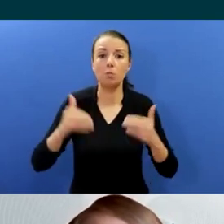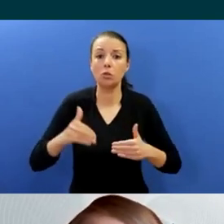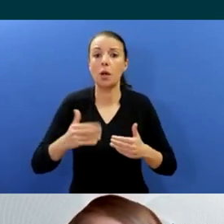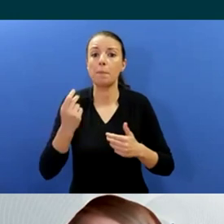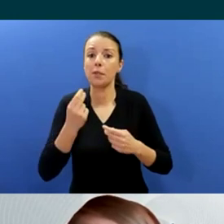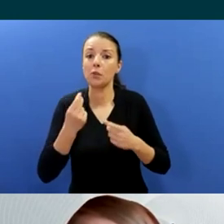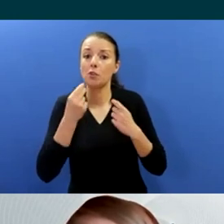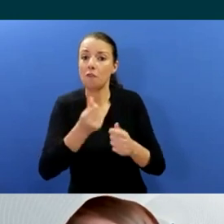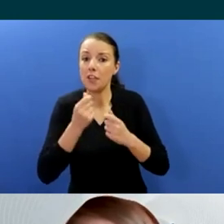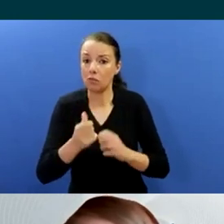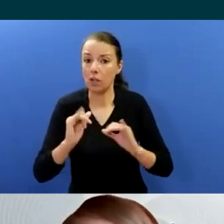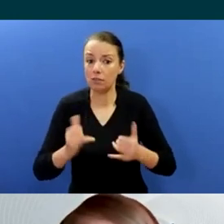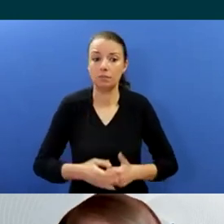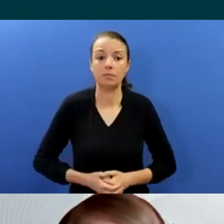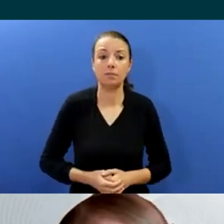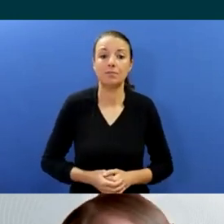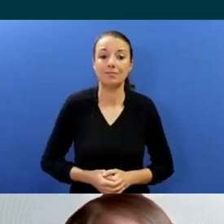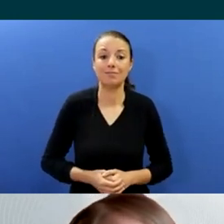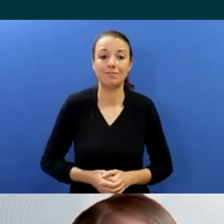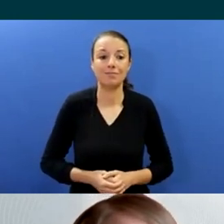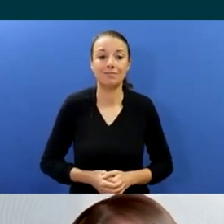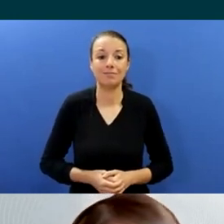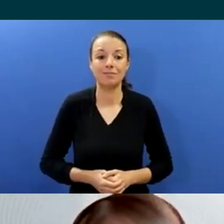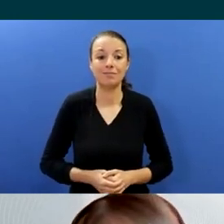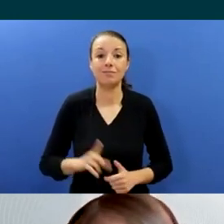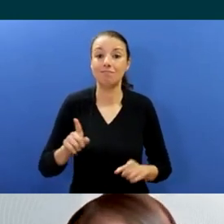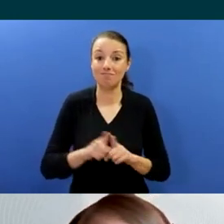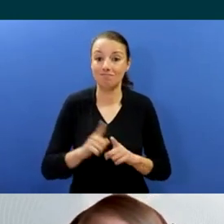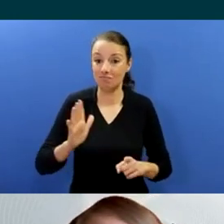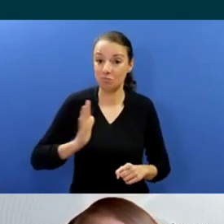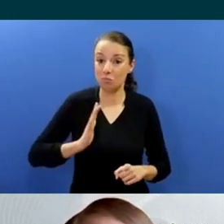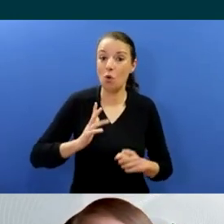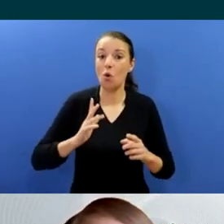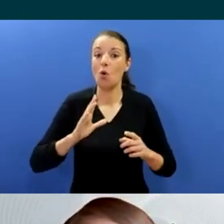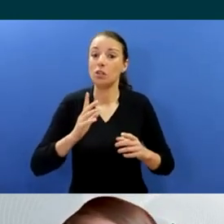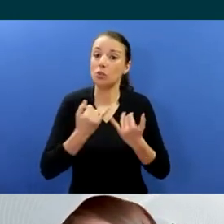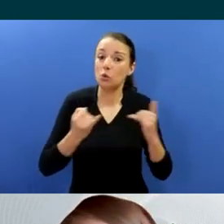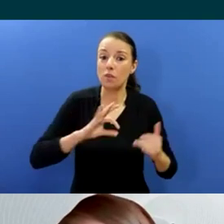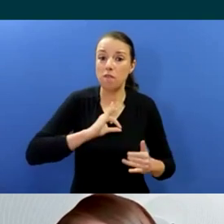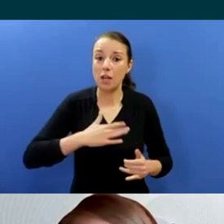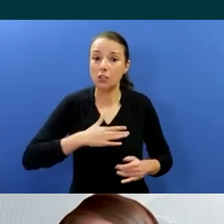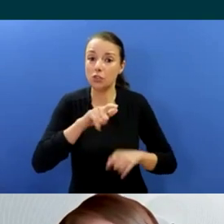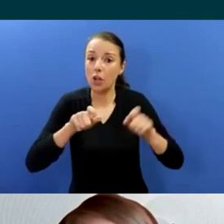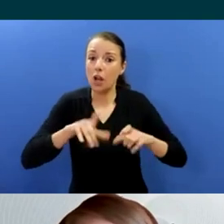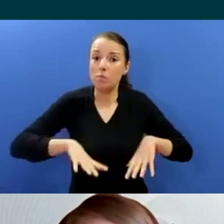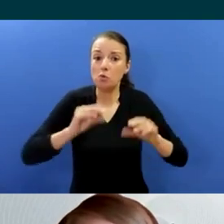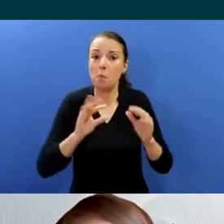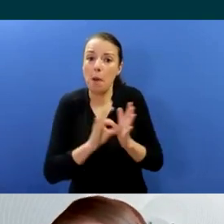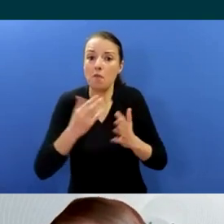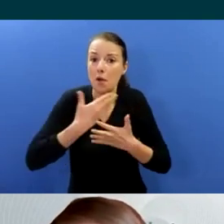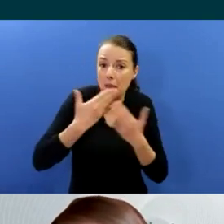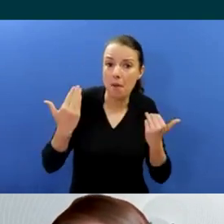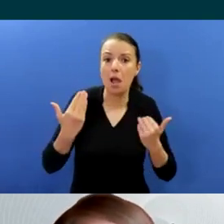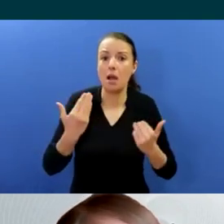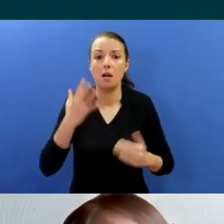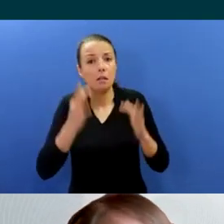some owners who were initially uncertain or neutral, whom we managed to convince. And of course, there were